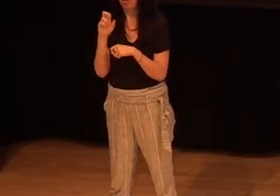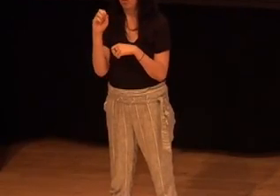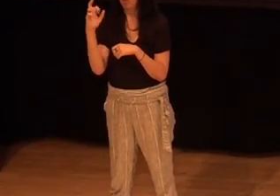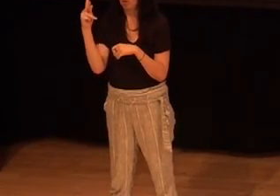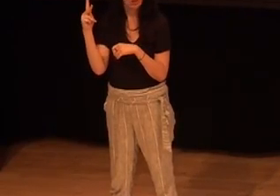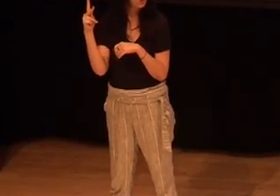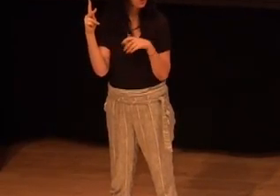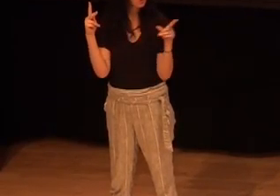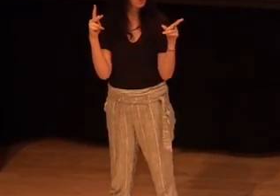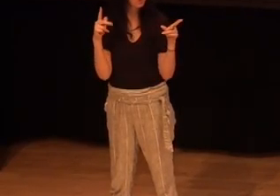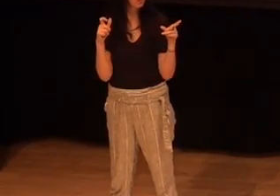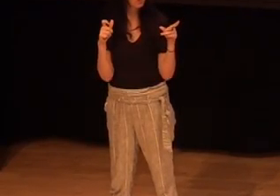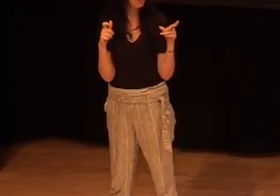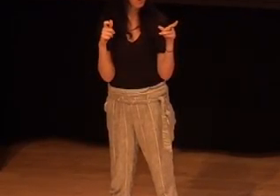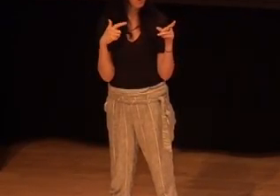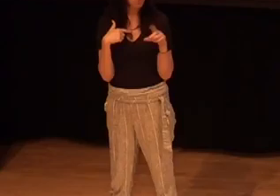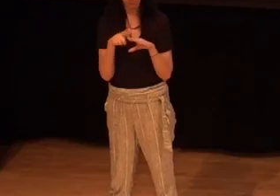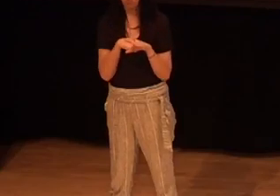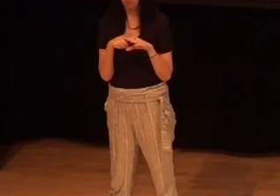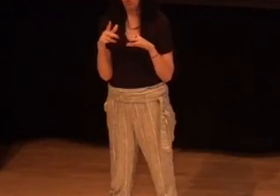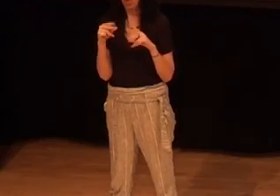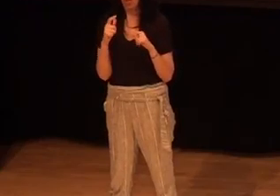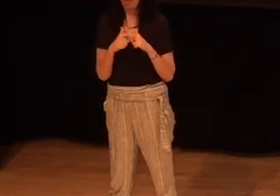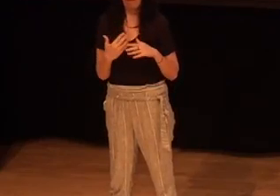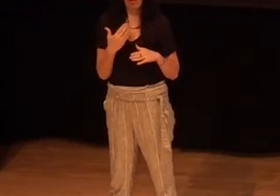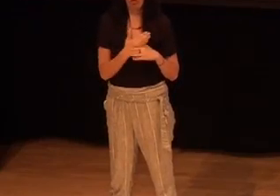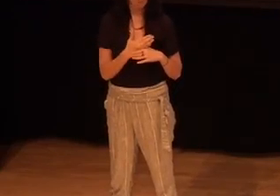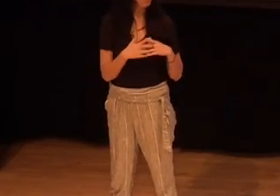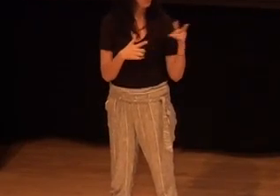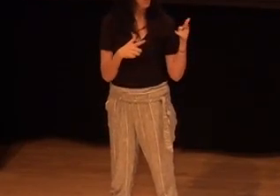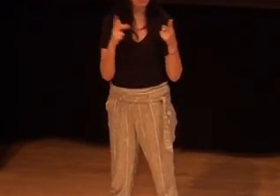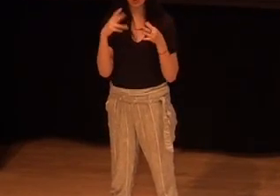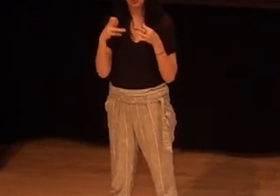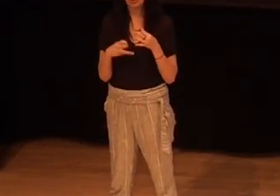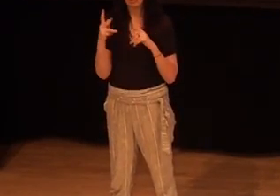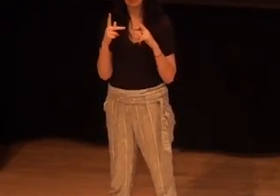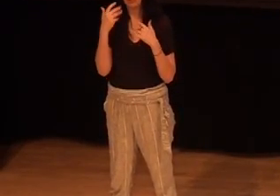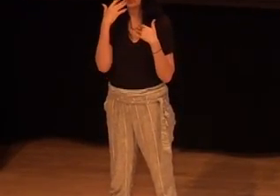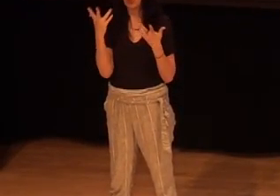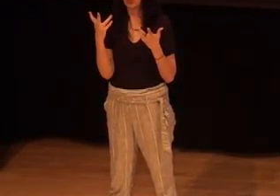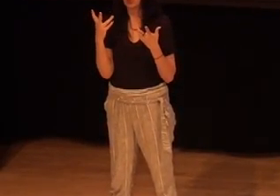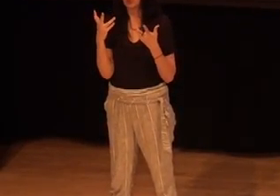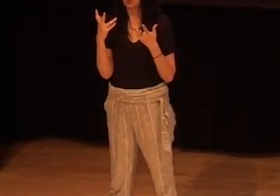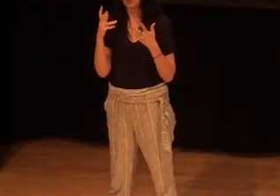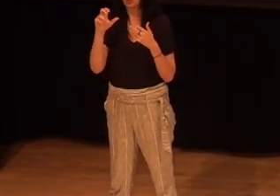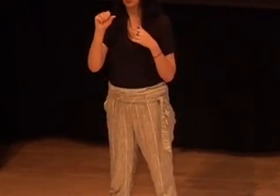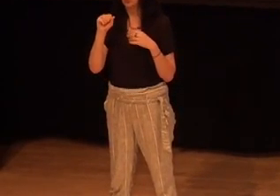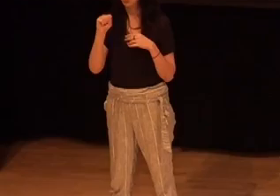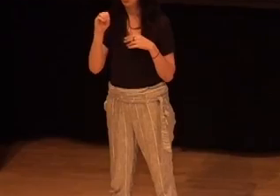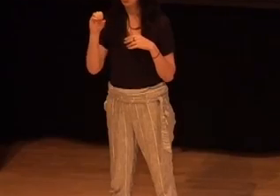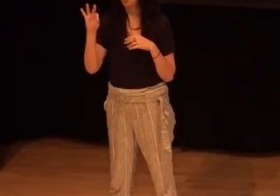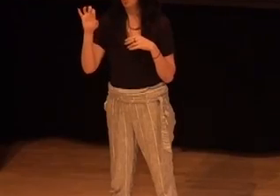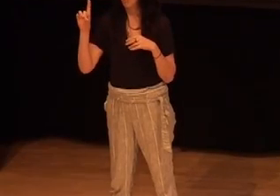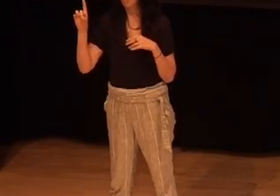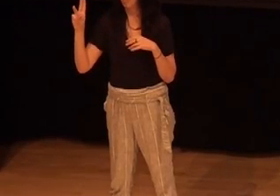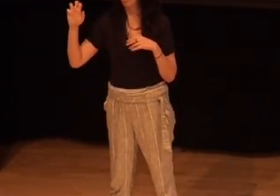just interrupt because I'm too long. It's not that at all. I just want to explain for those who don't know the meaning of the name So Fed Up, because it's one of the